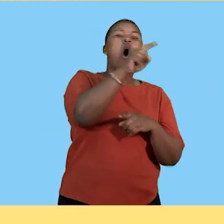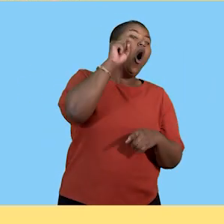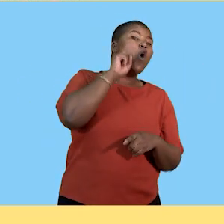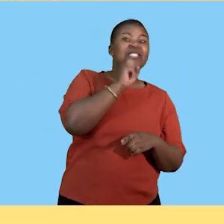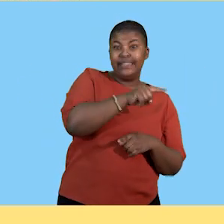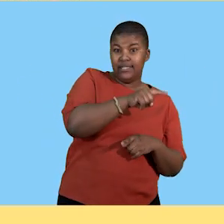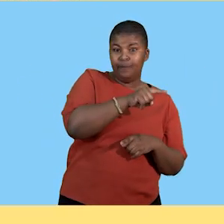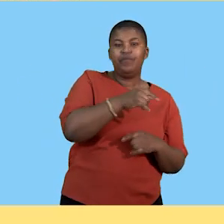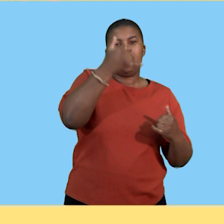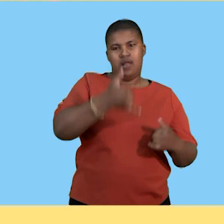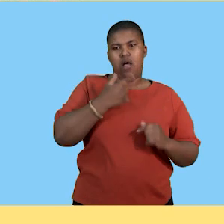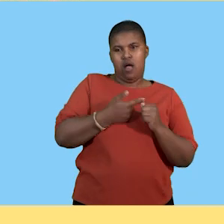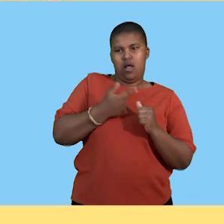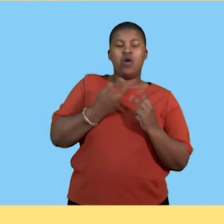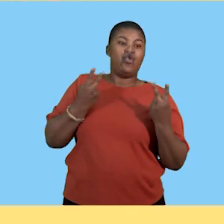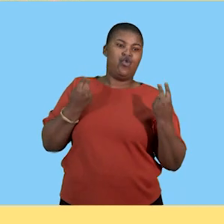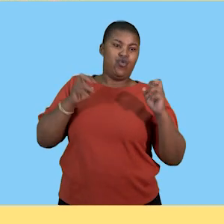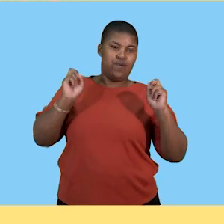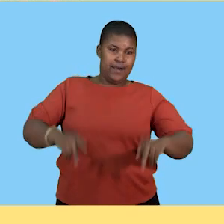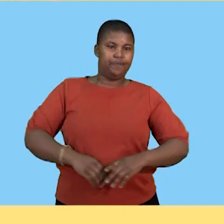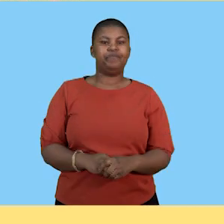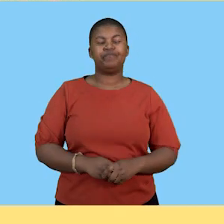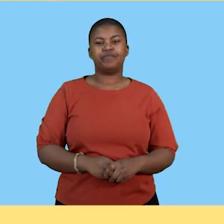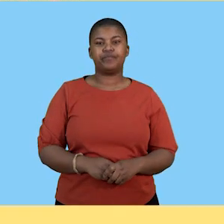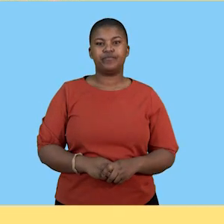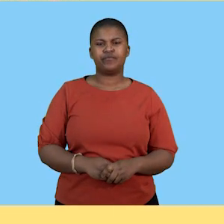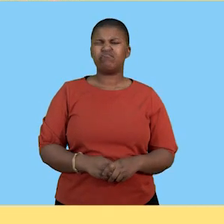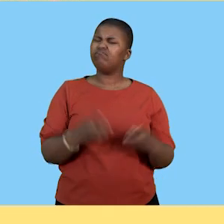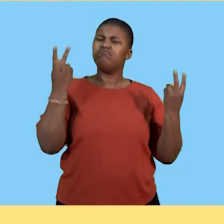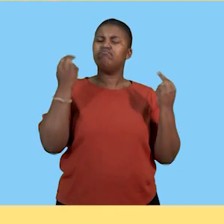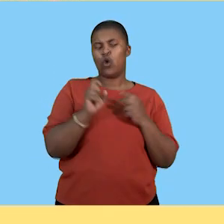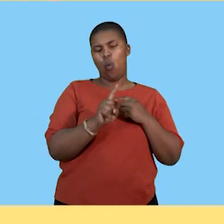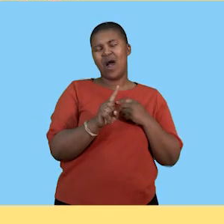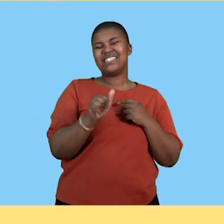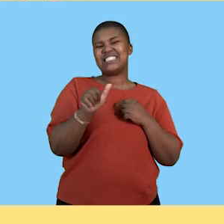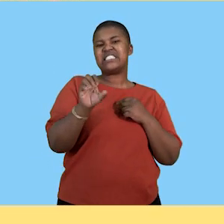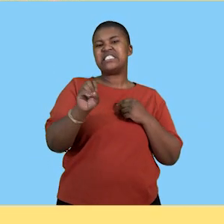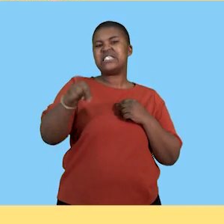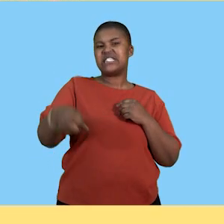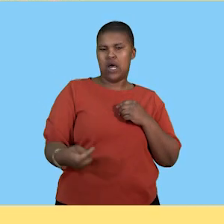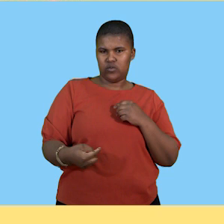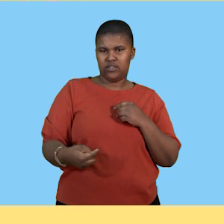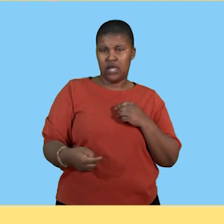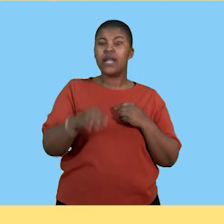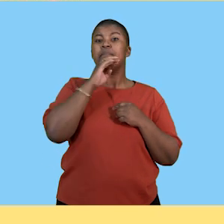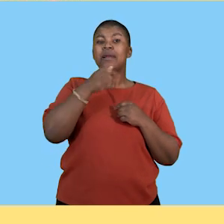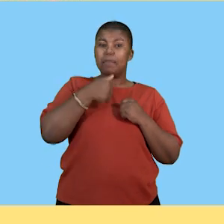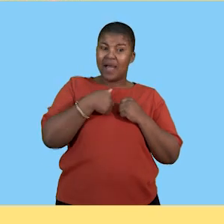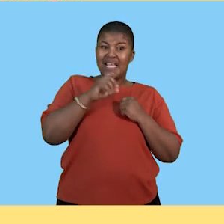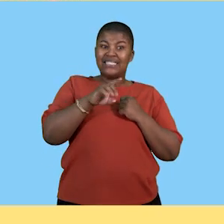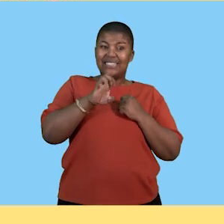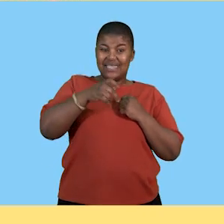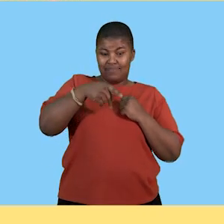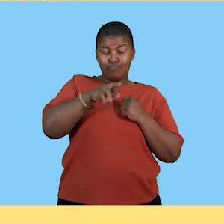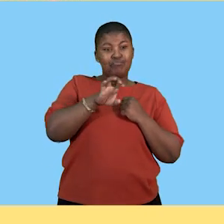This is for the old one. Let's come to the new one. The new one is a cost price of 160,000, and my